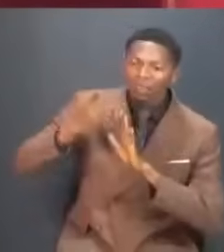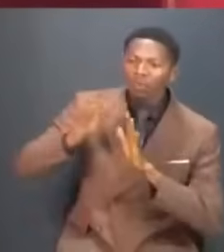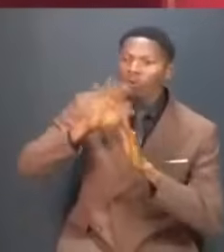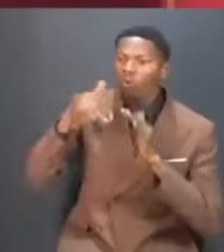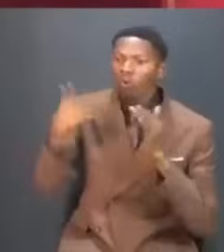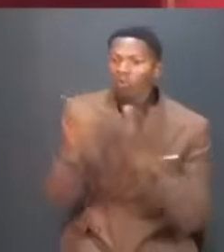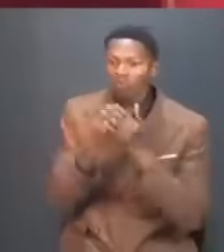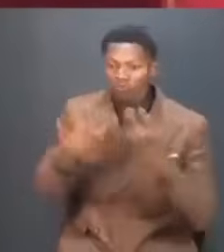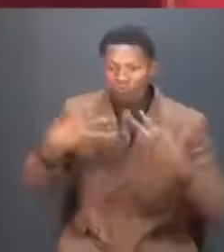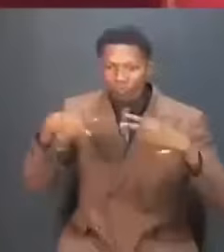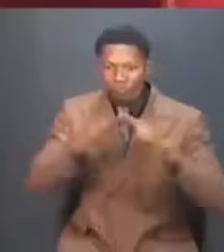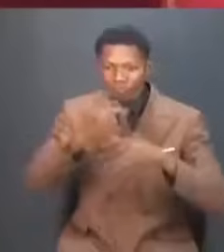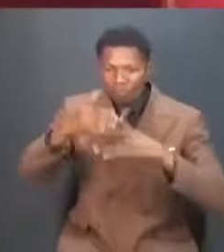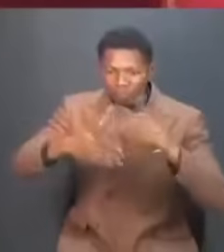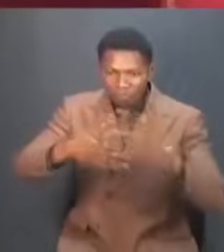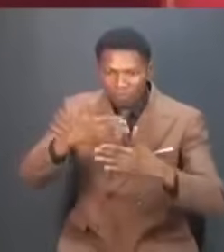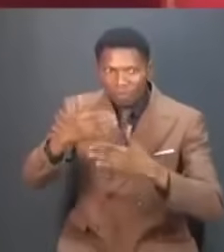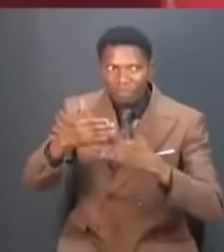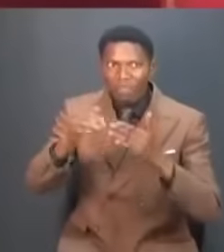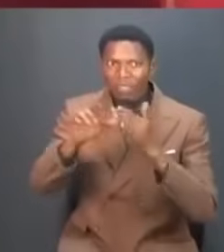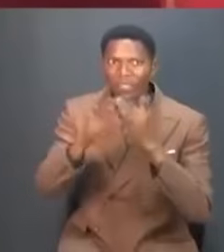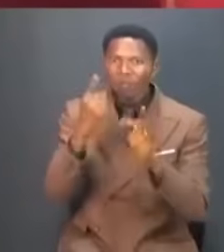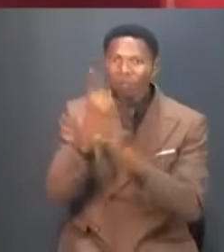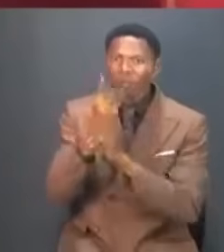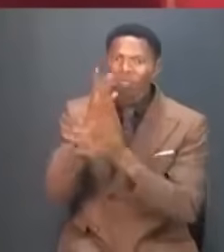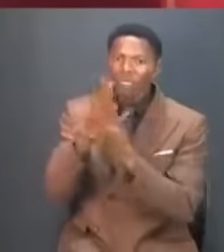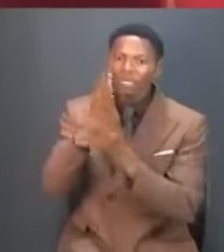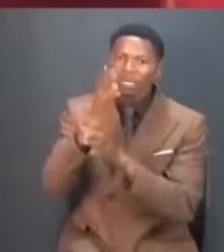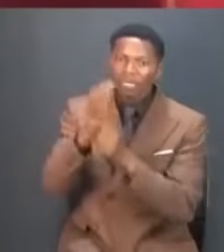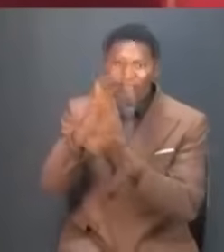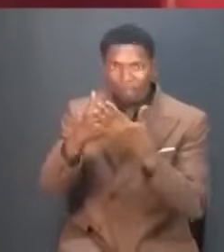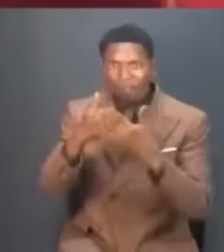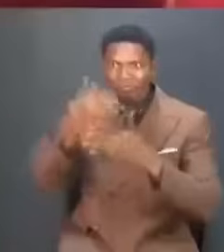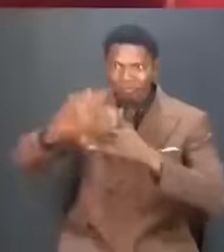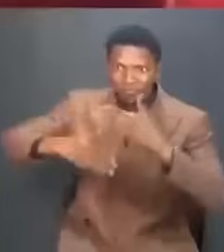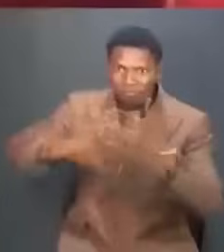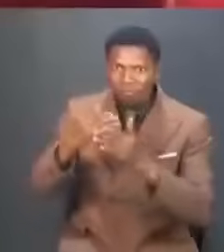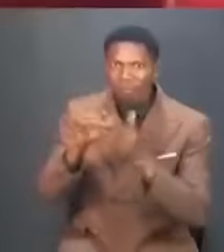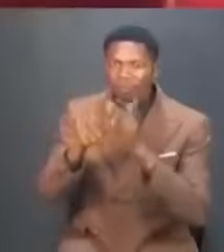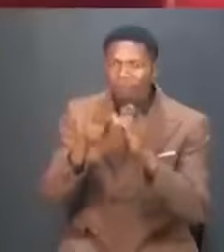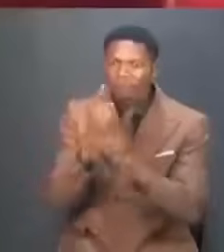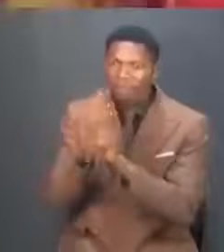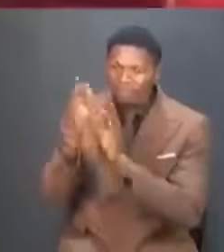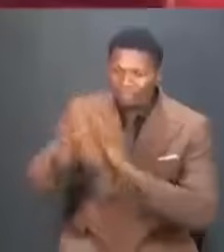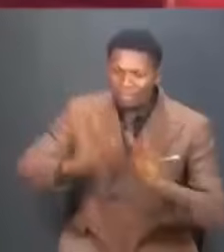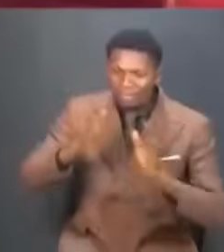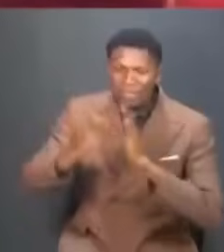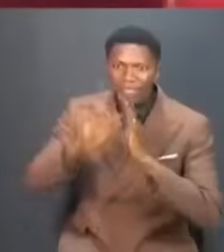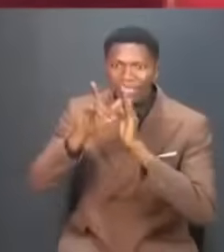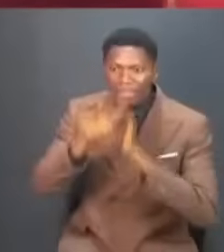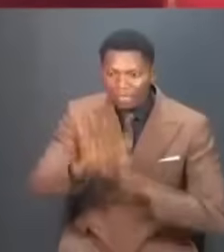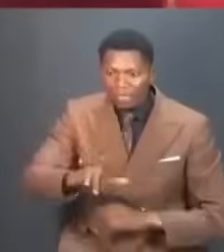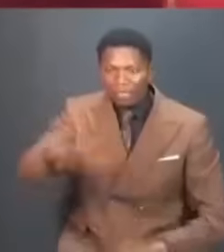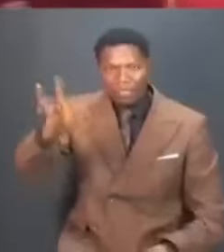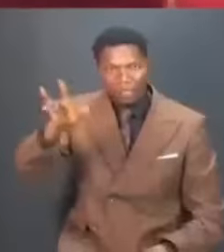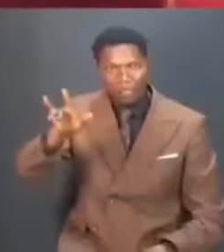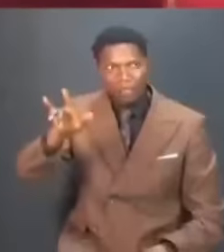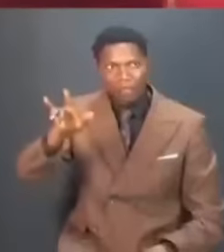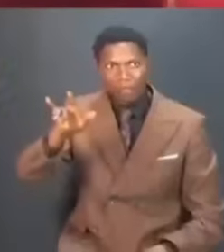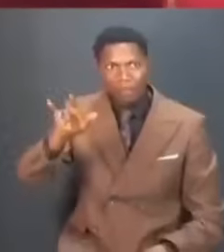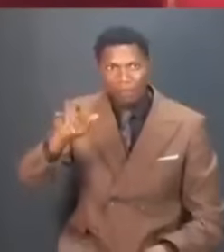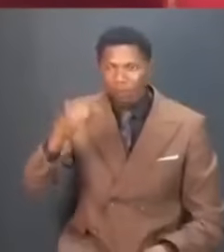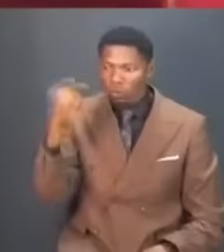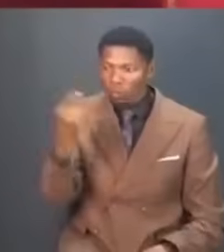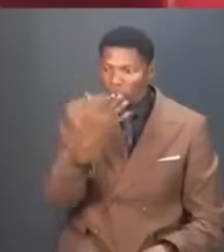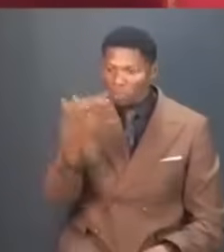chain, set up processing factories, add value, package them, and even export. That is the only thing